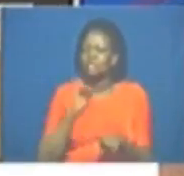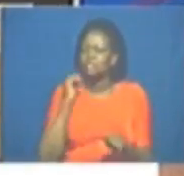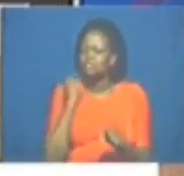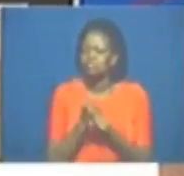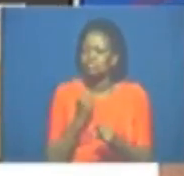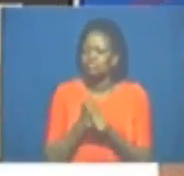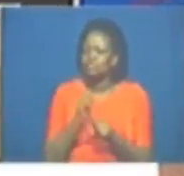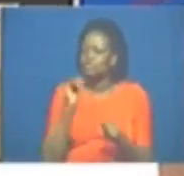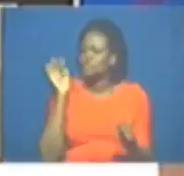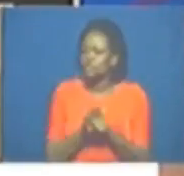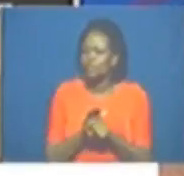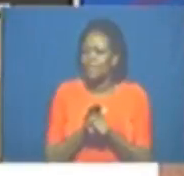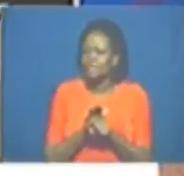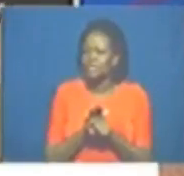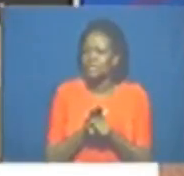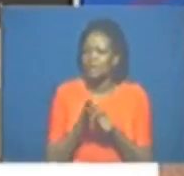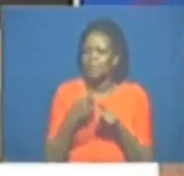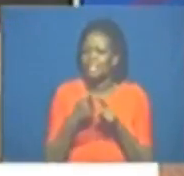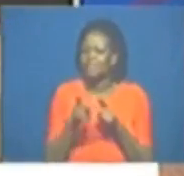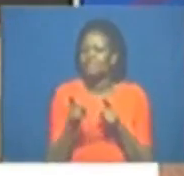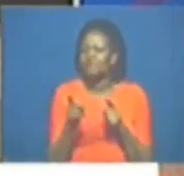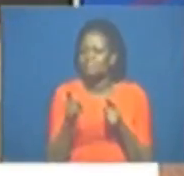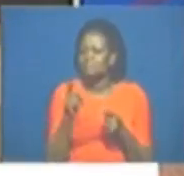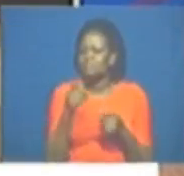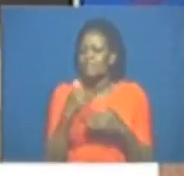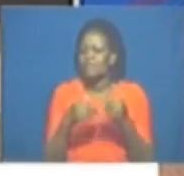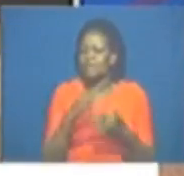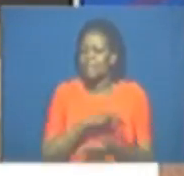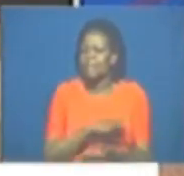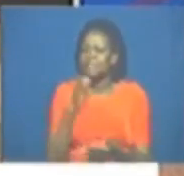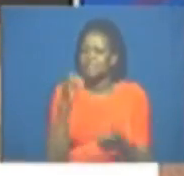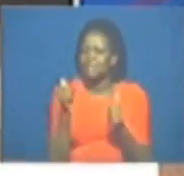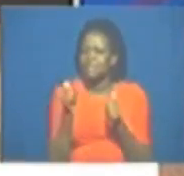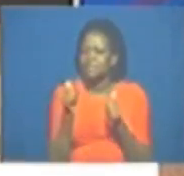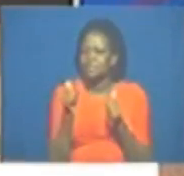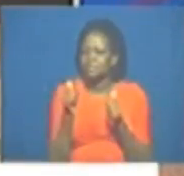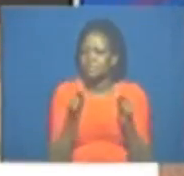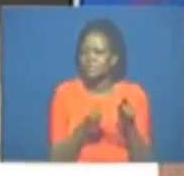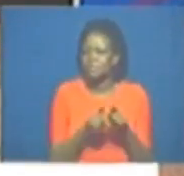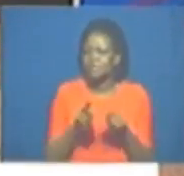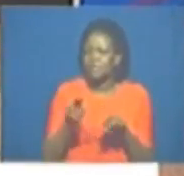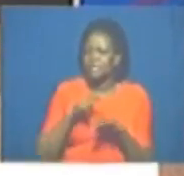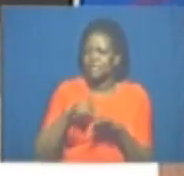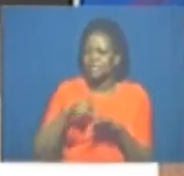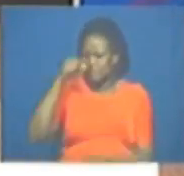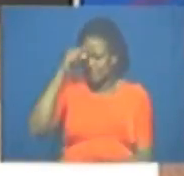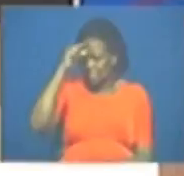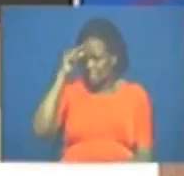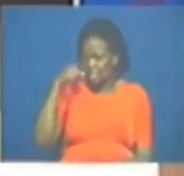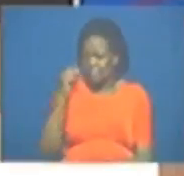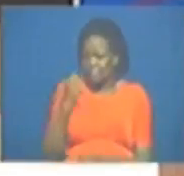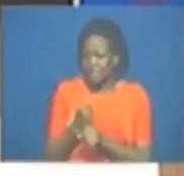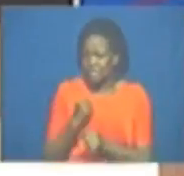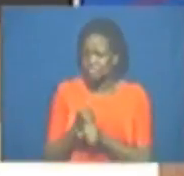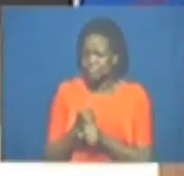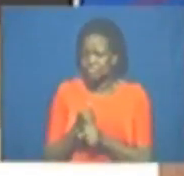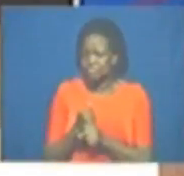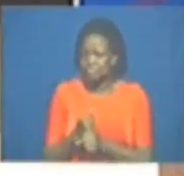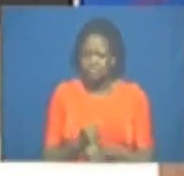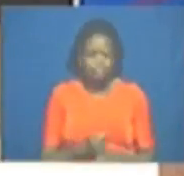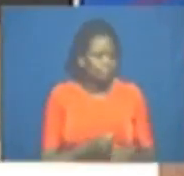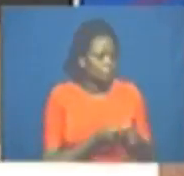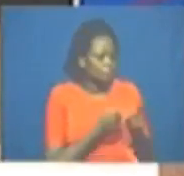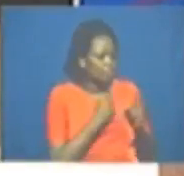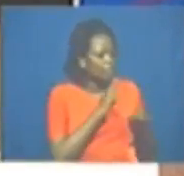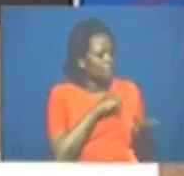being devolved, yet they had not built capacity. But, you know, they also, the national government, there are functions they don't want to let but go. Let's talk about now the national government, yeah. As